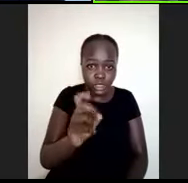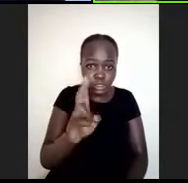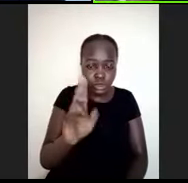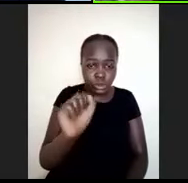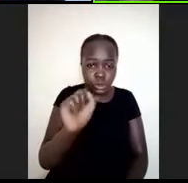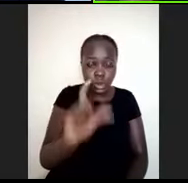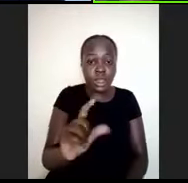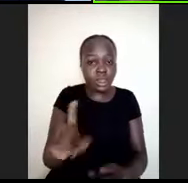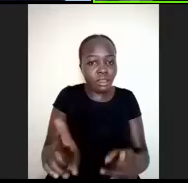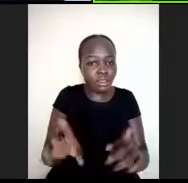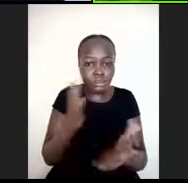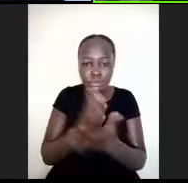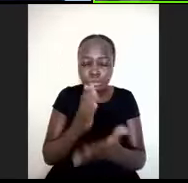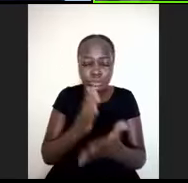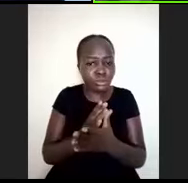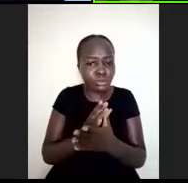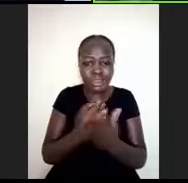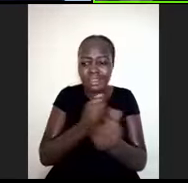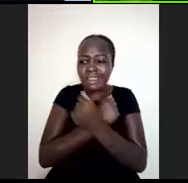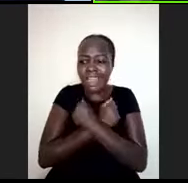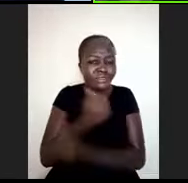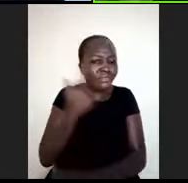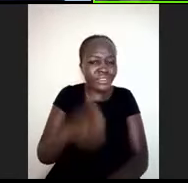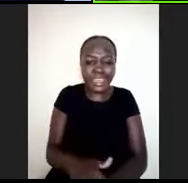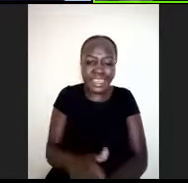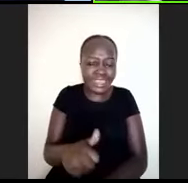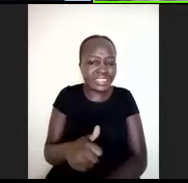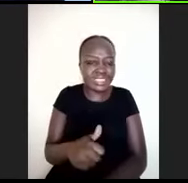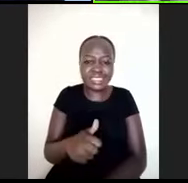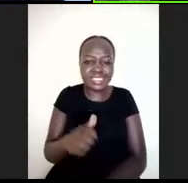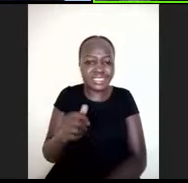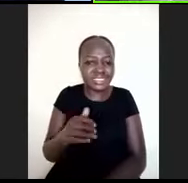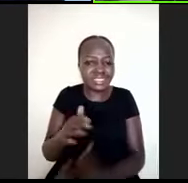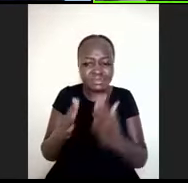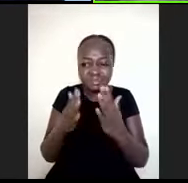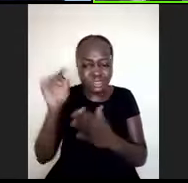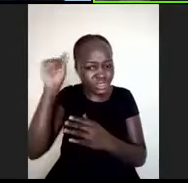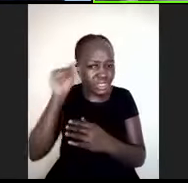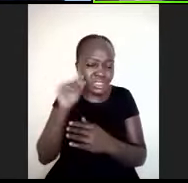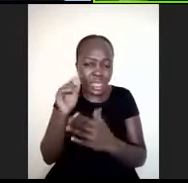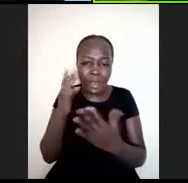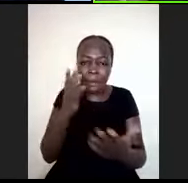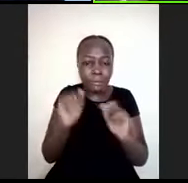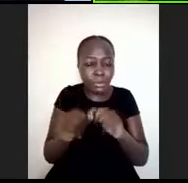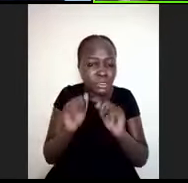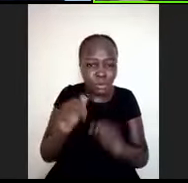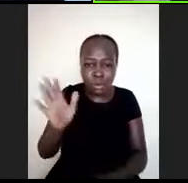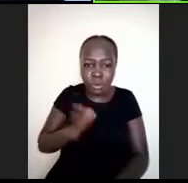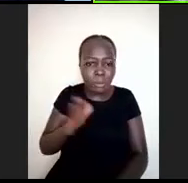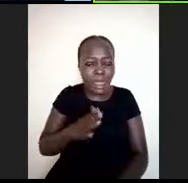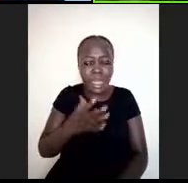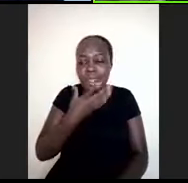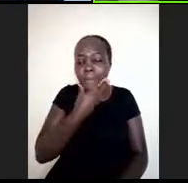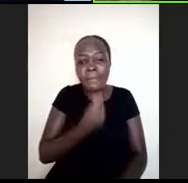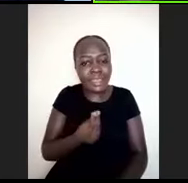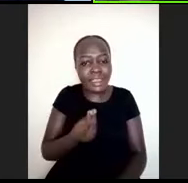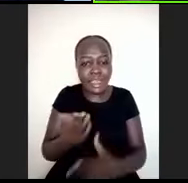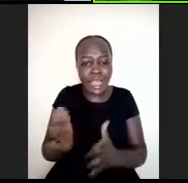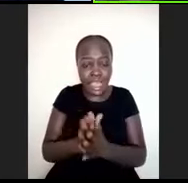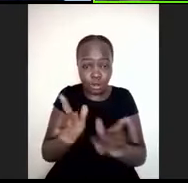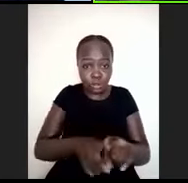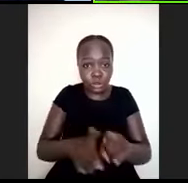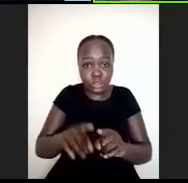attracted to whichever sex, whichever gender. It could be, they could be attracted, it's a woman attracted to men, and she's also attracted